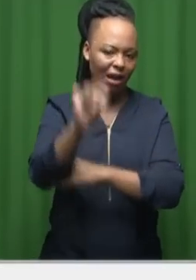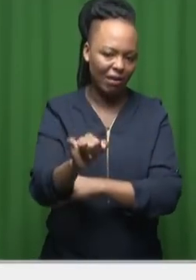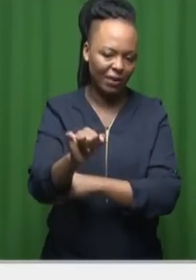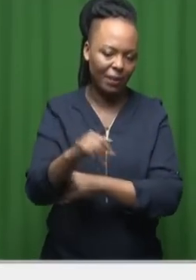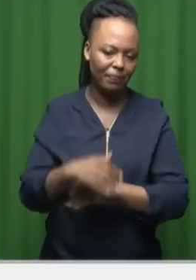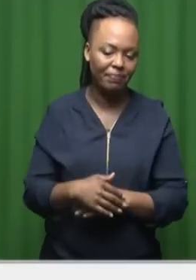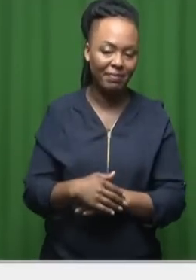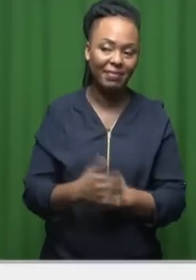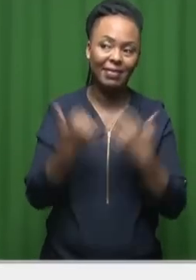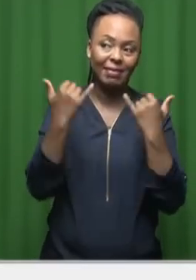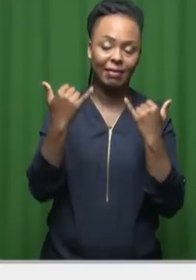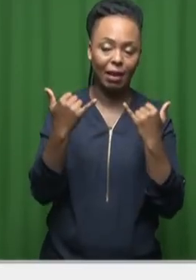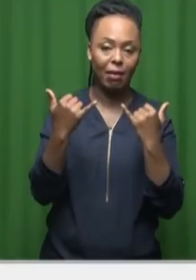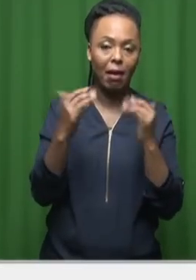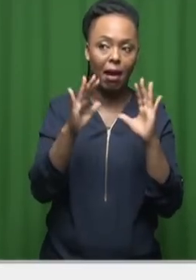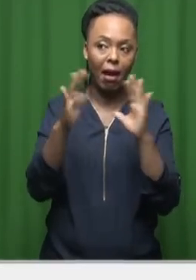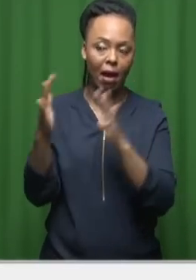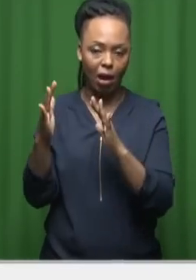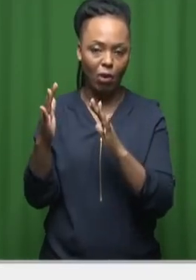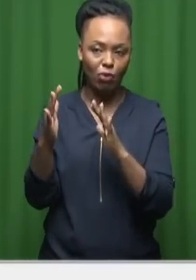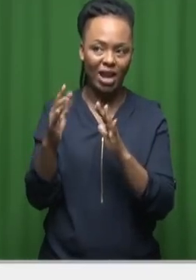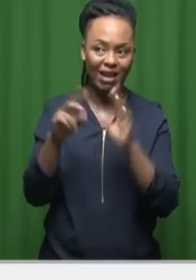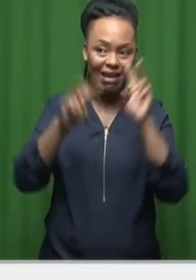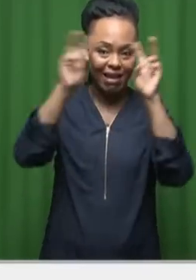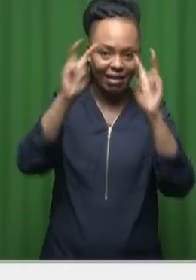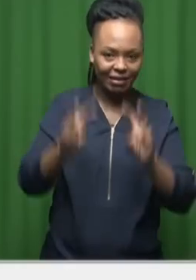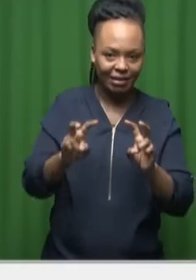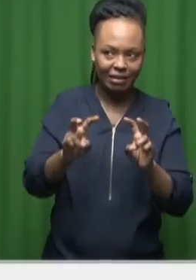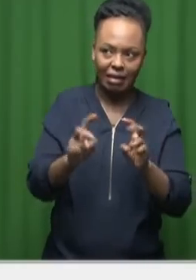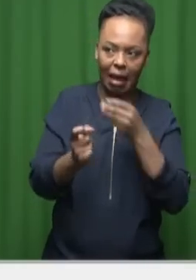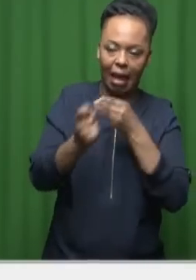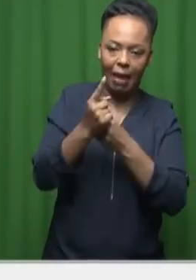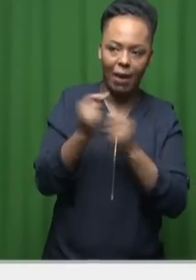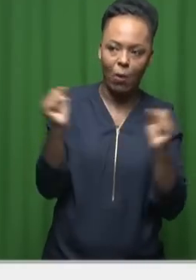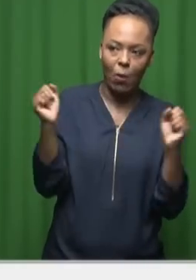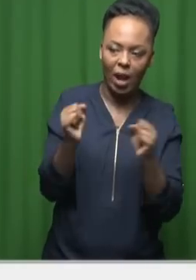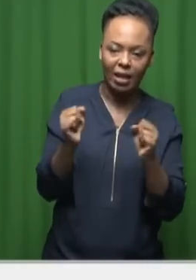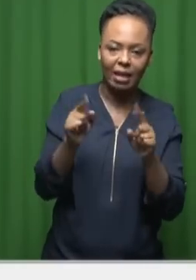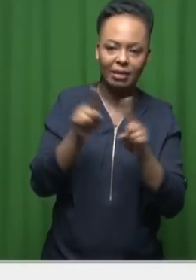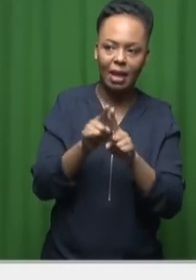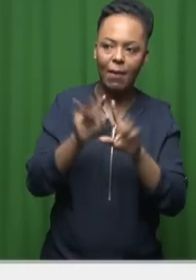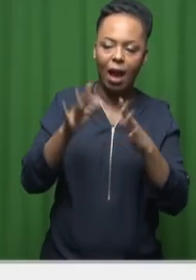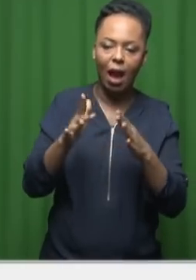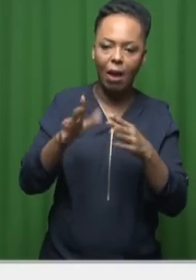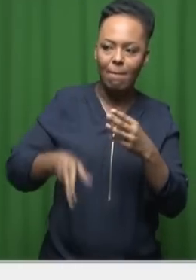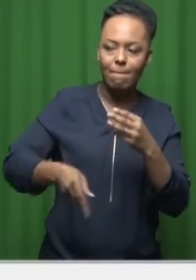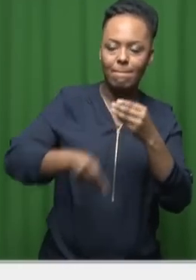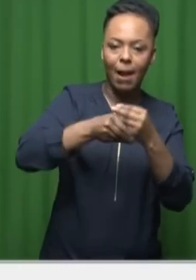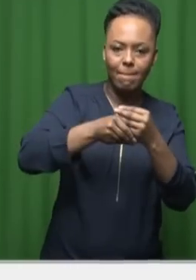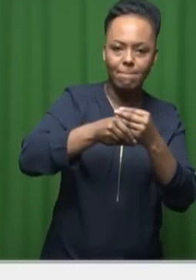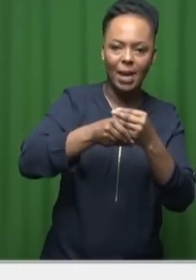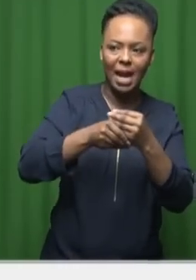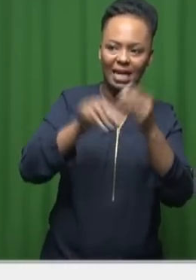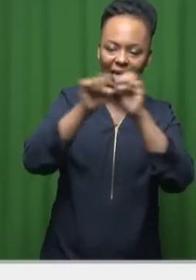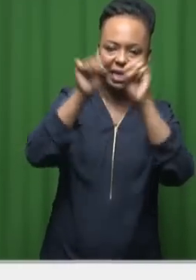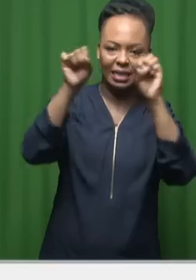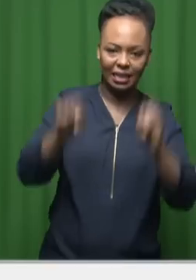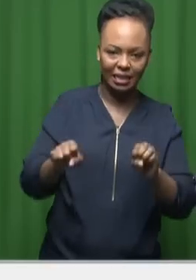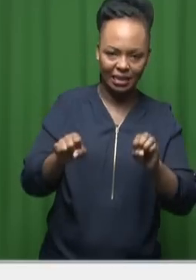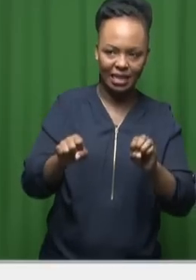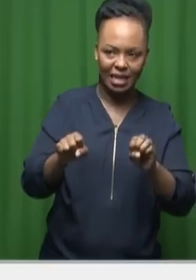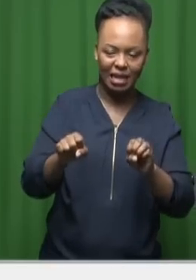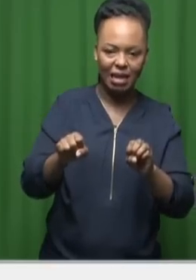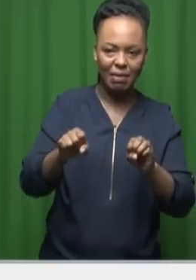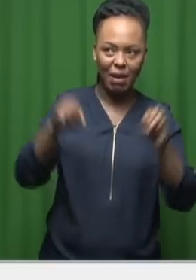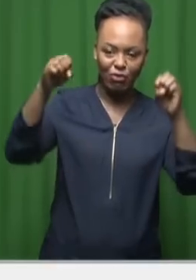is likely to be in winter, and how we build up our generation capacity to meet that load. And I've got